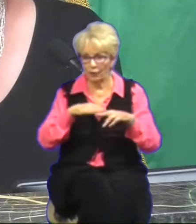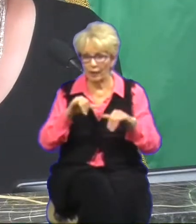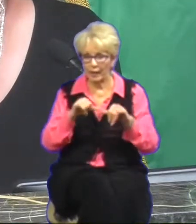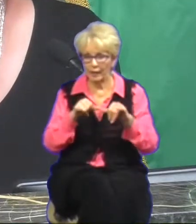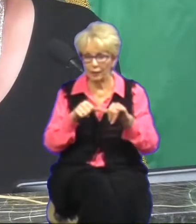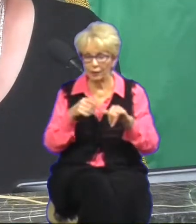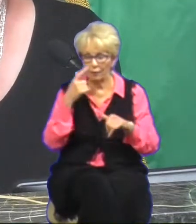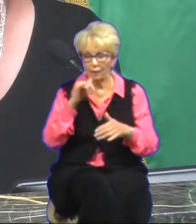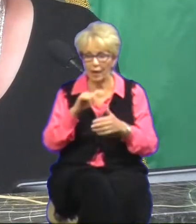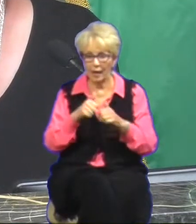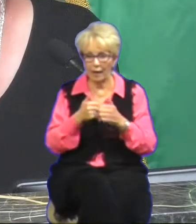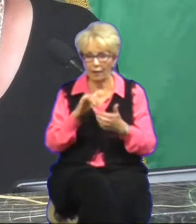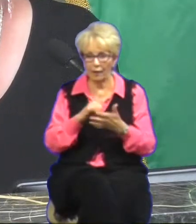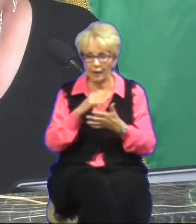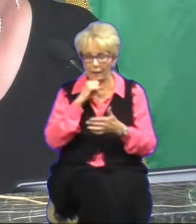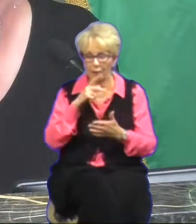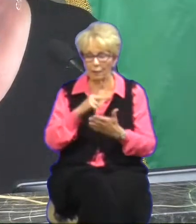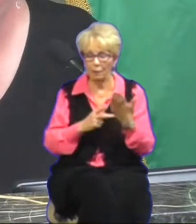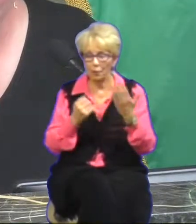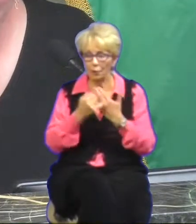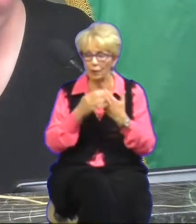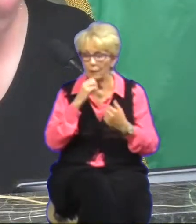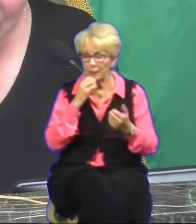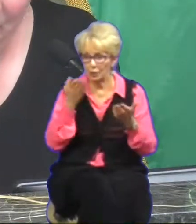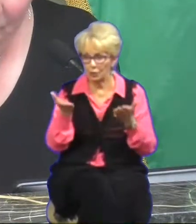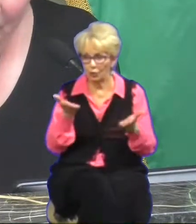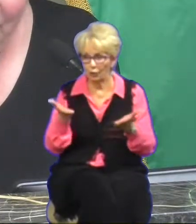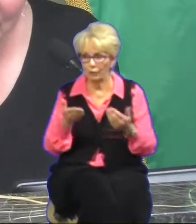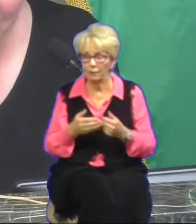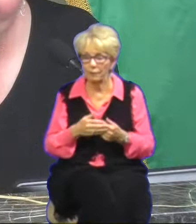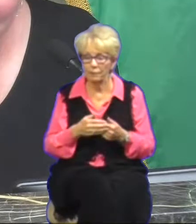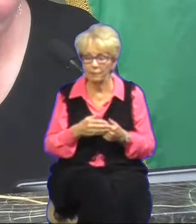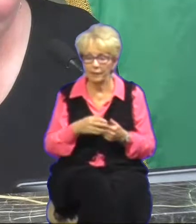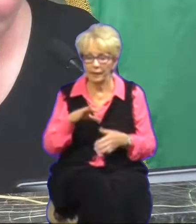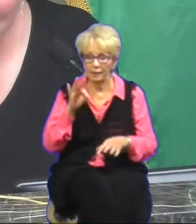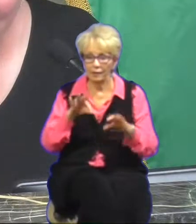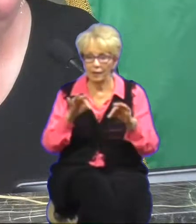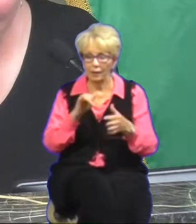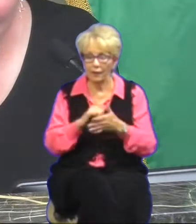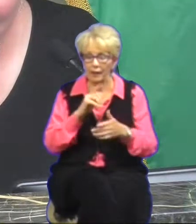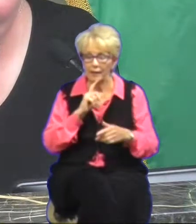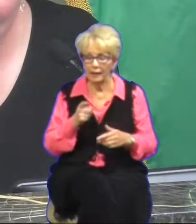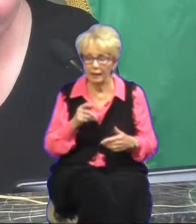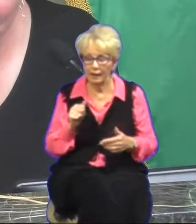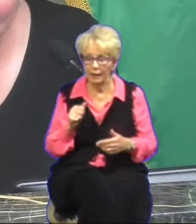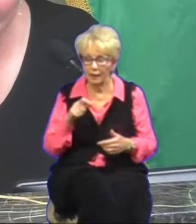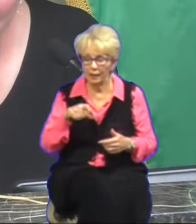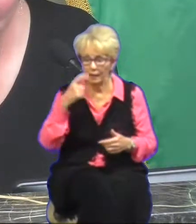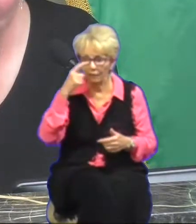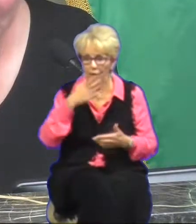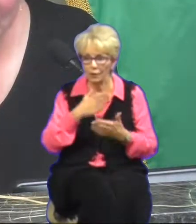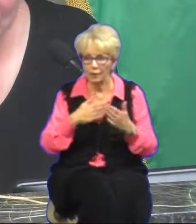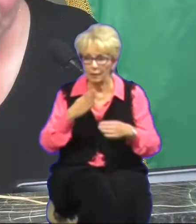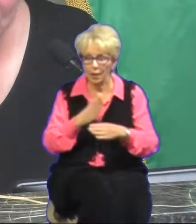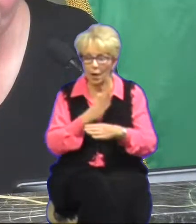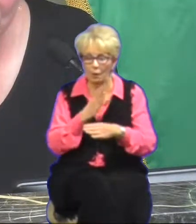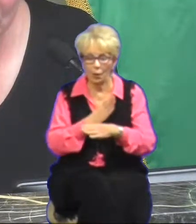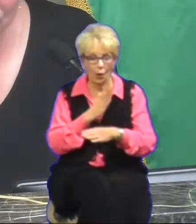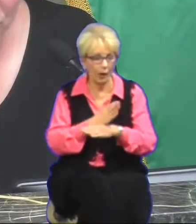engineering for how those projects might get served. Found out that there is definitely a need for some